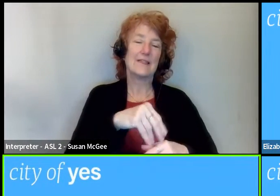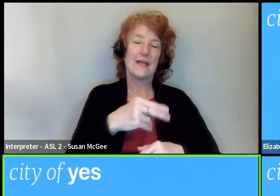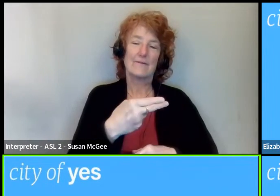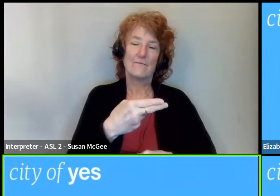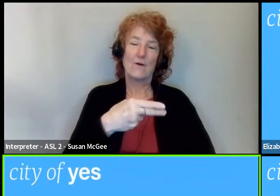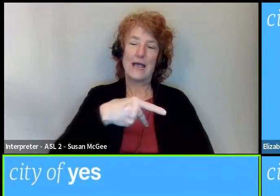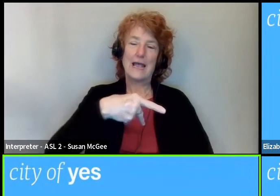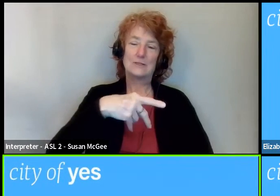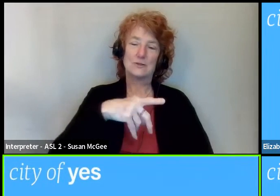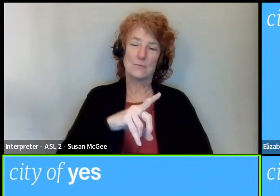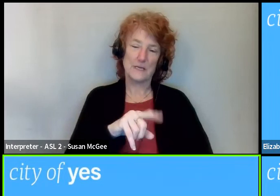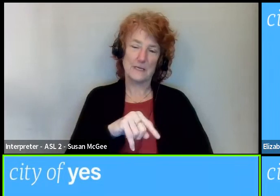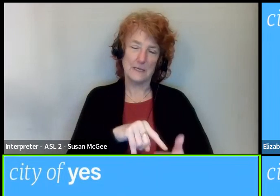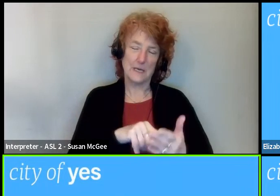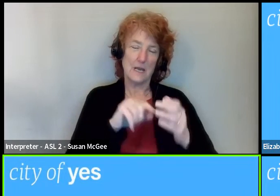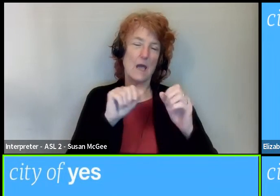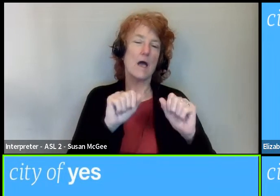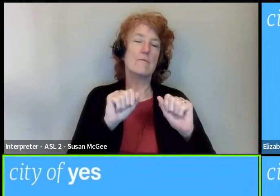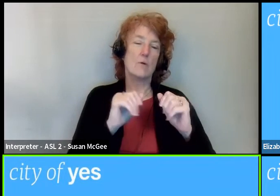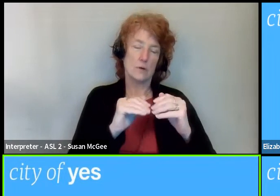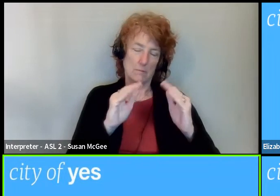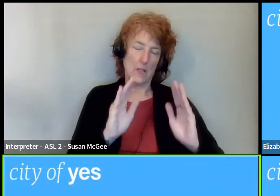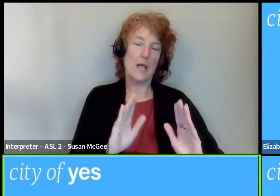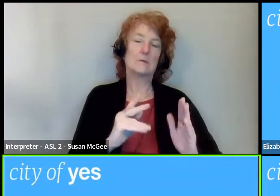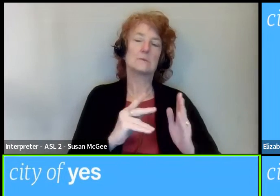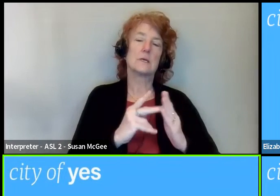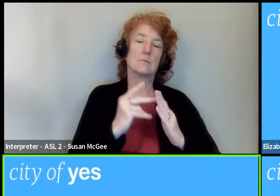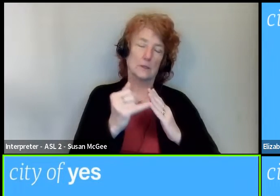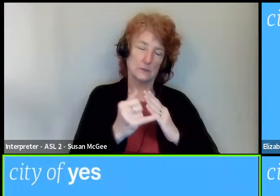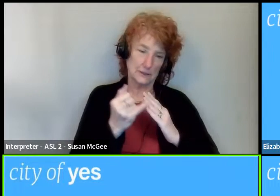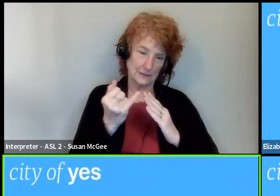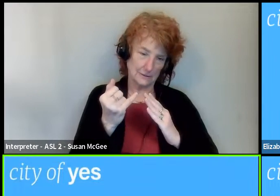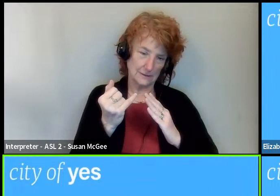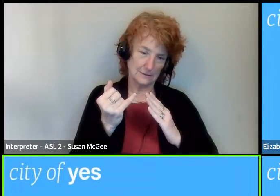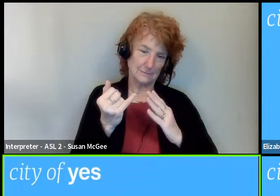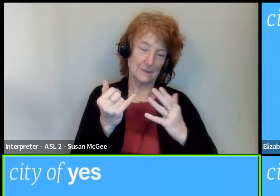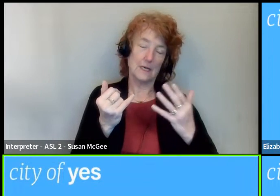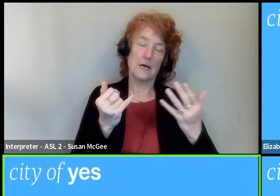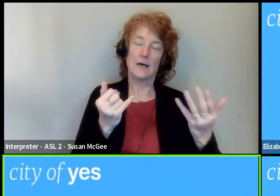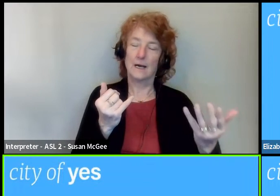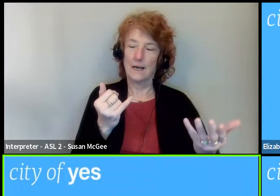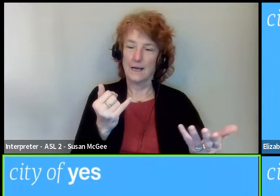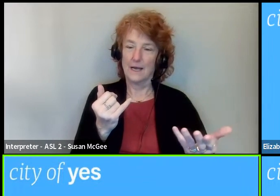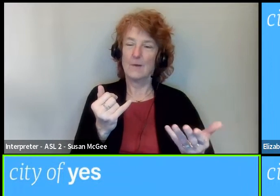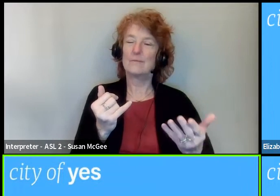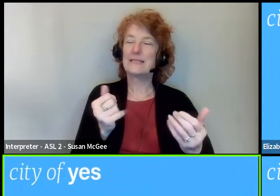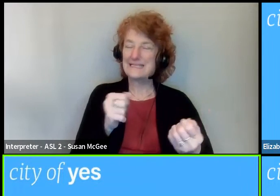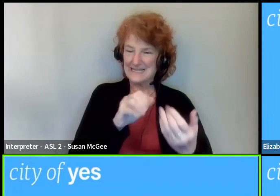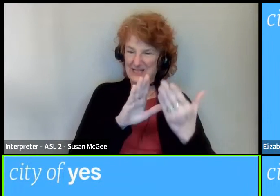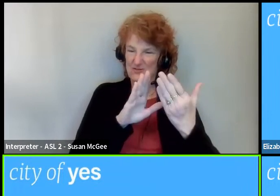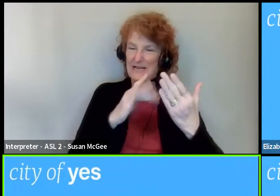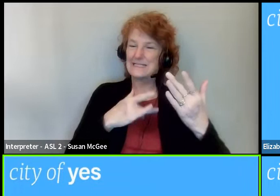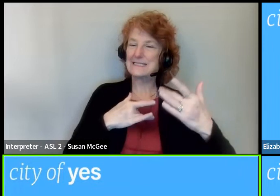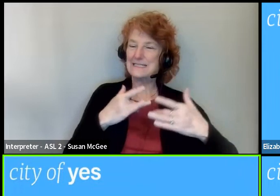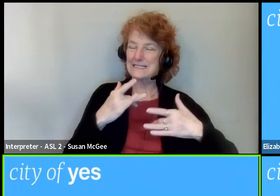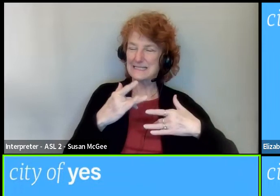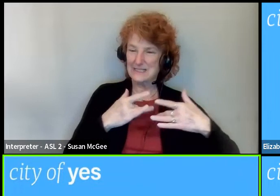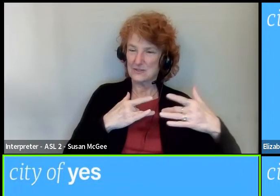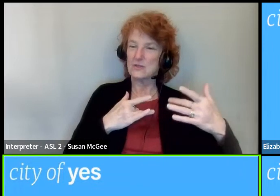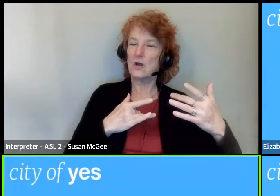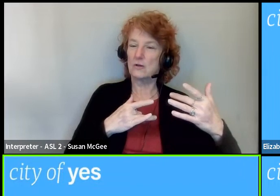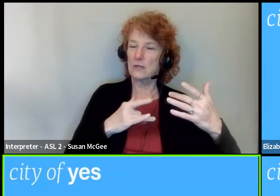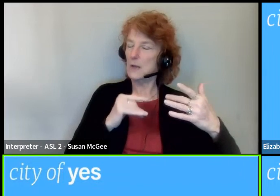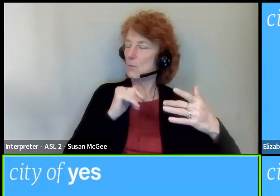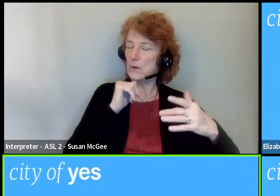this is a preference that helps address community concerns that existing residents won't benefit from new development. Where we live, which is the city's comprehensive